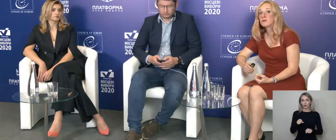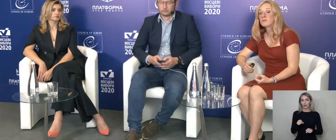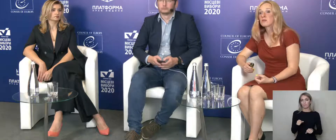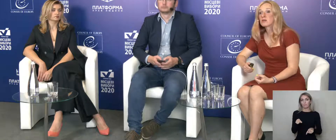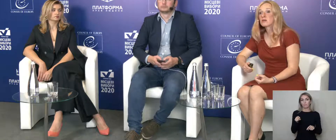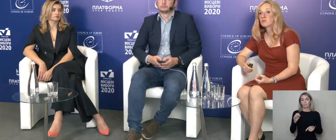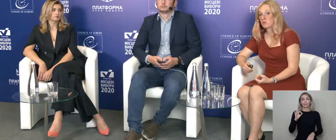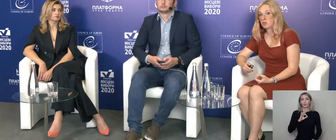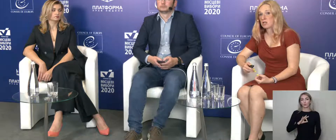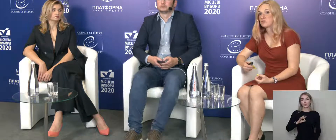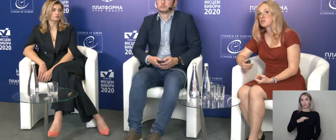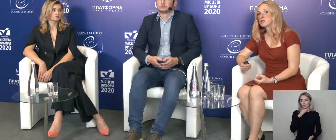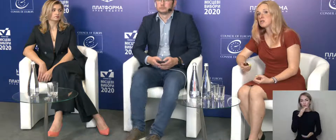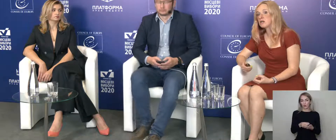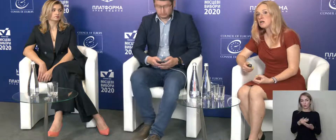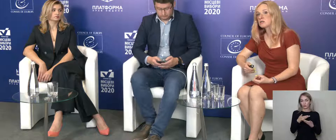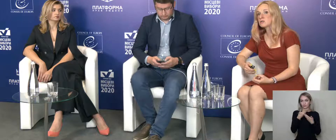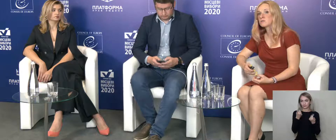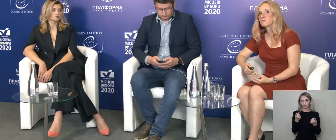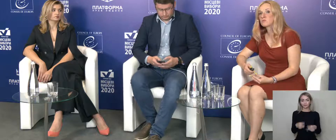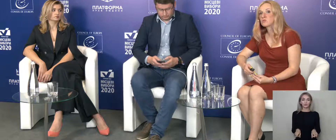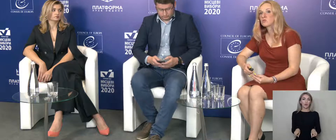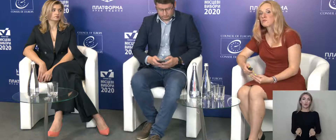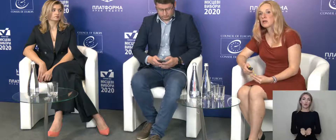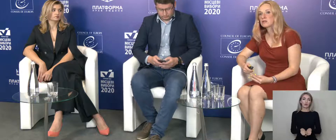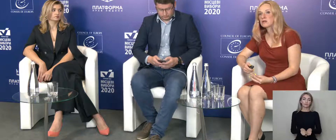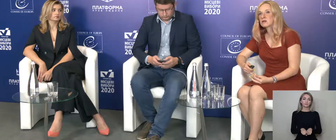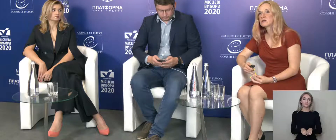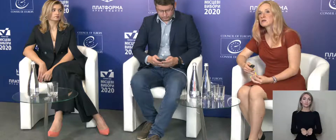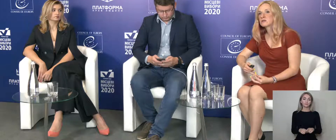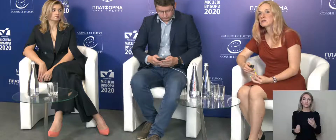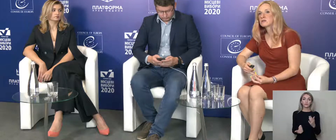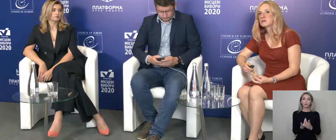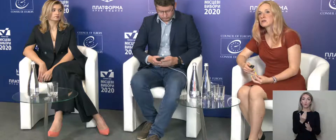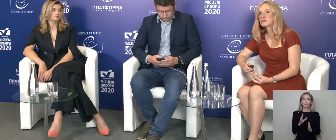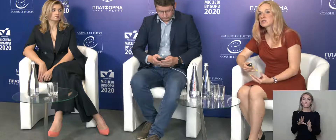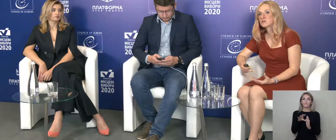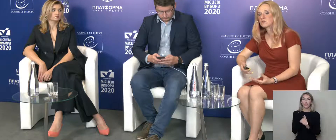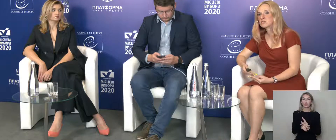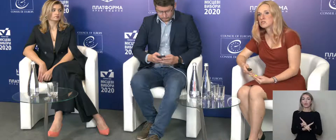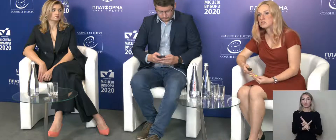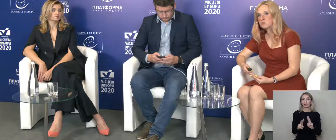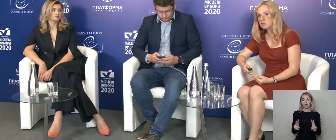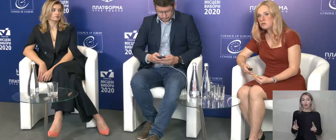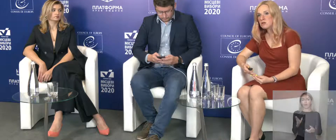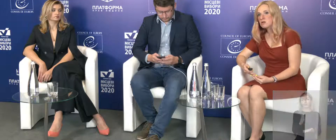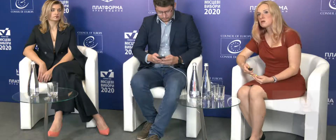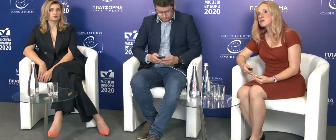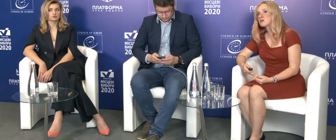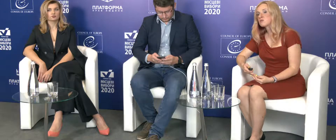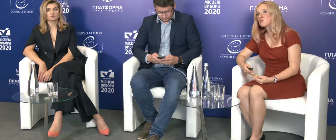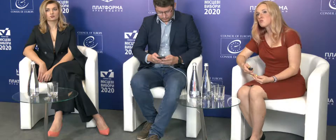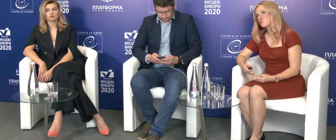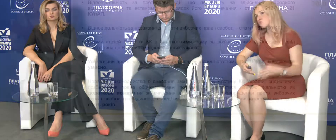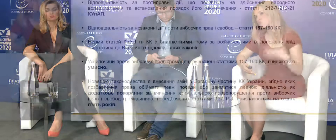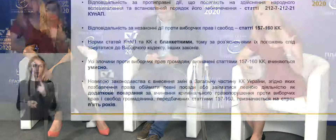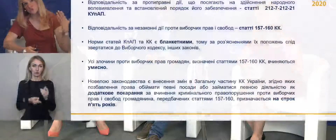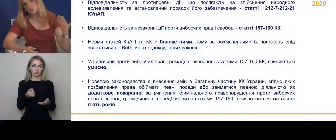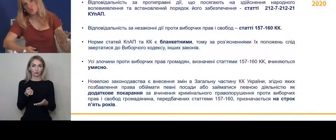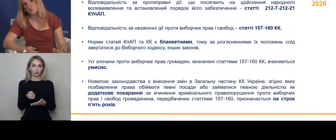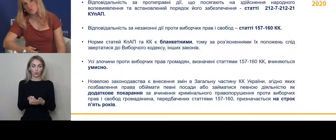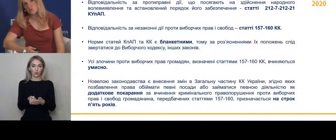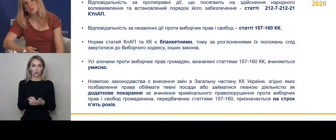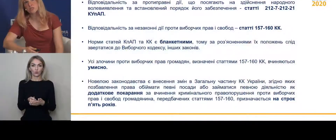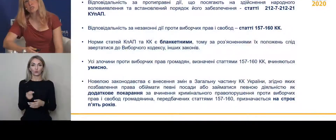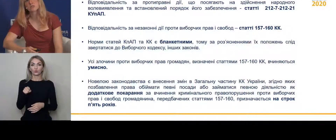administrative code, then there is no liability incurred then at all. This new scene that